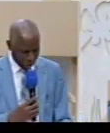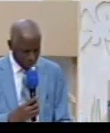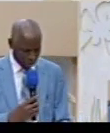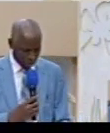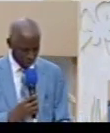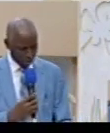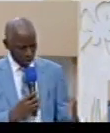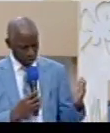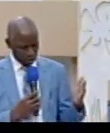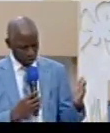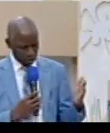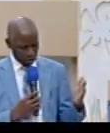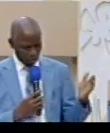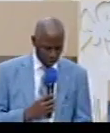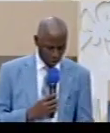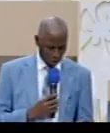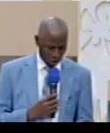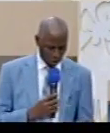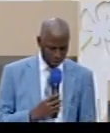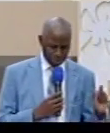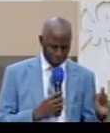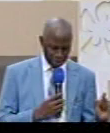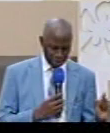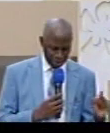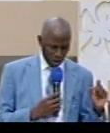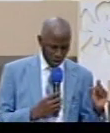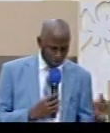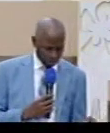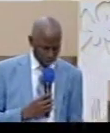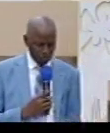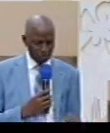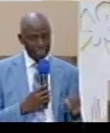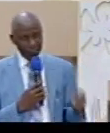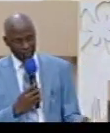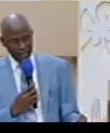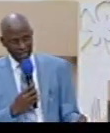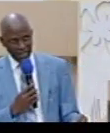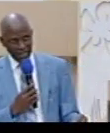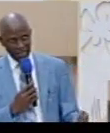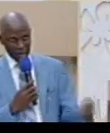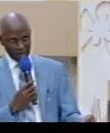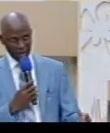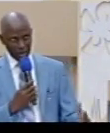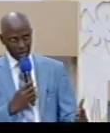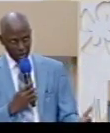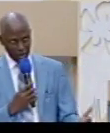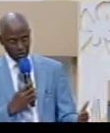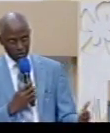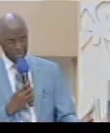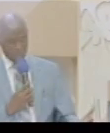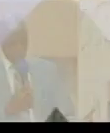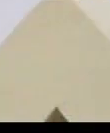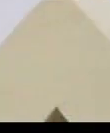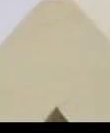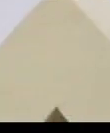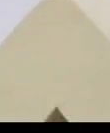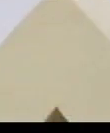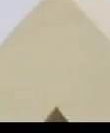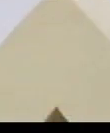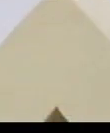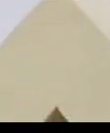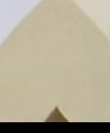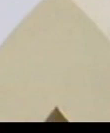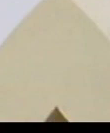shadow. There was a worldly sanctuary. It has ordinances of divine service. Things relating to God,